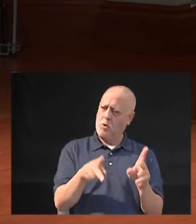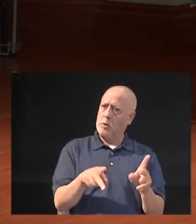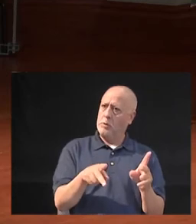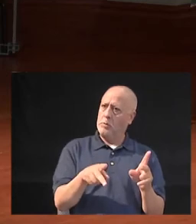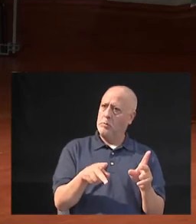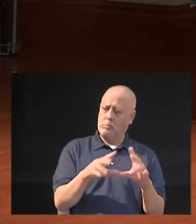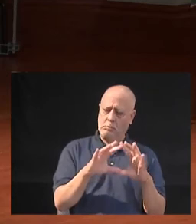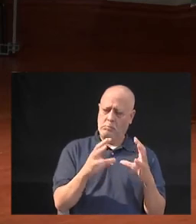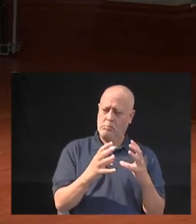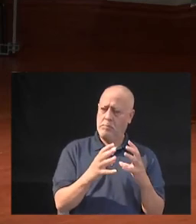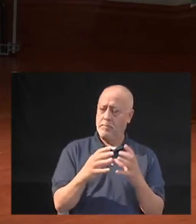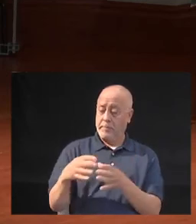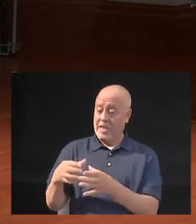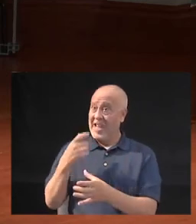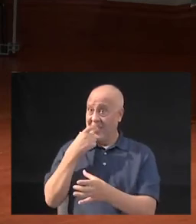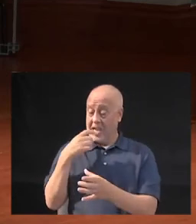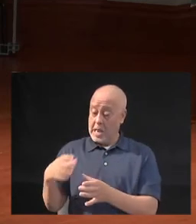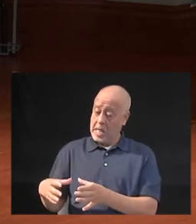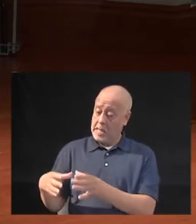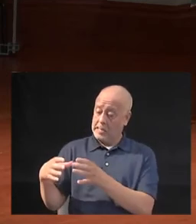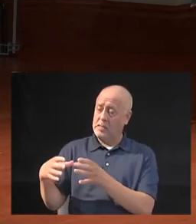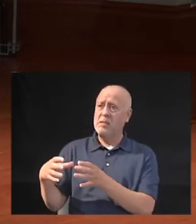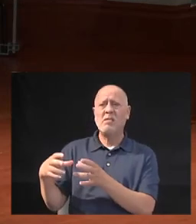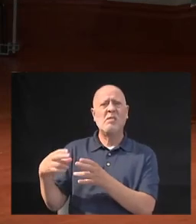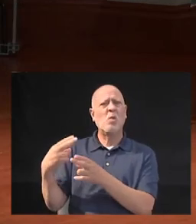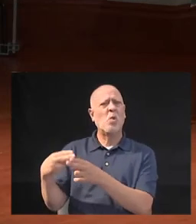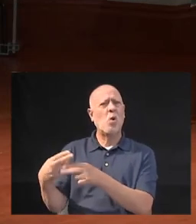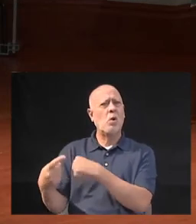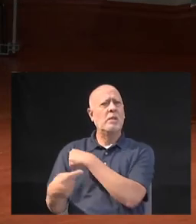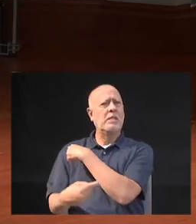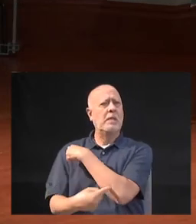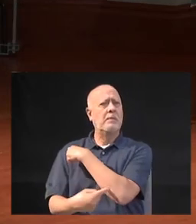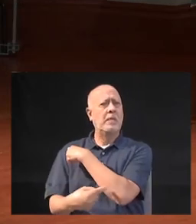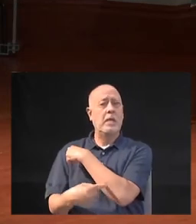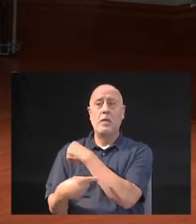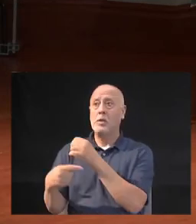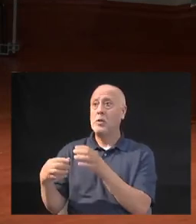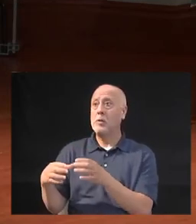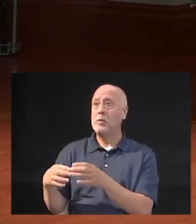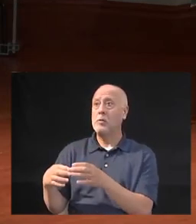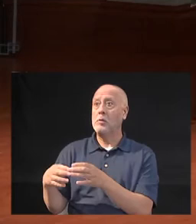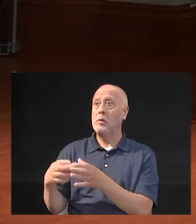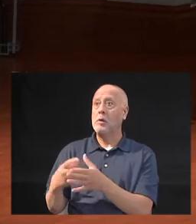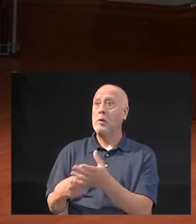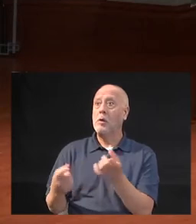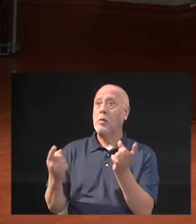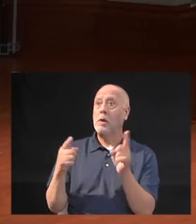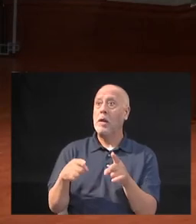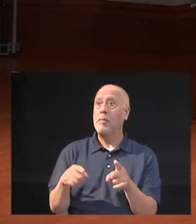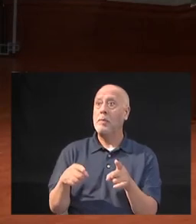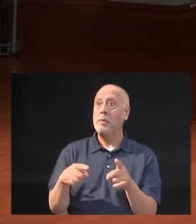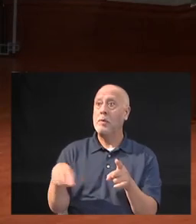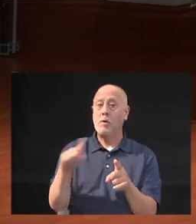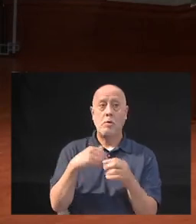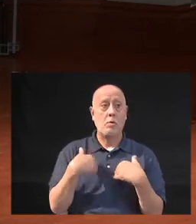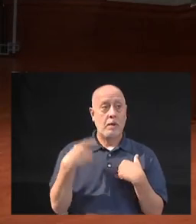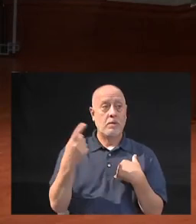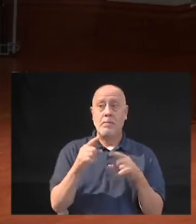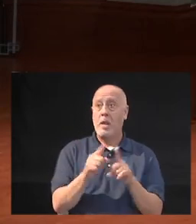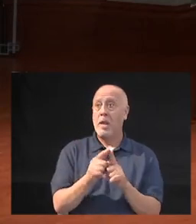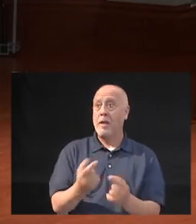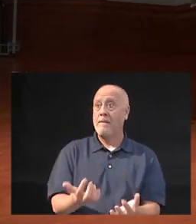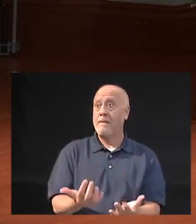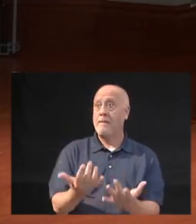us. And this vase represents the temptation. Now, what happens is you have something like